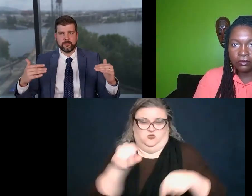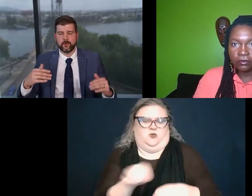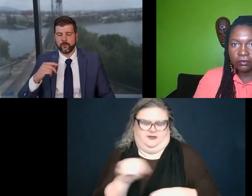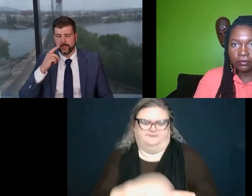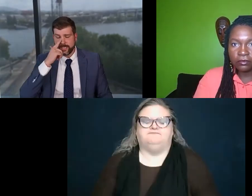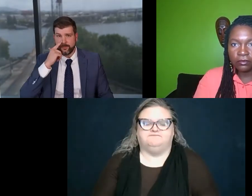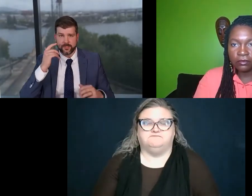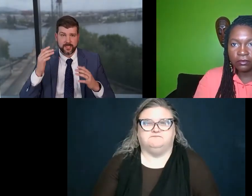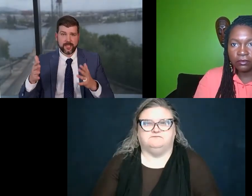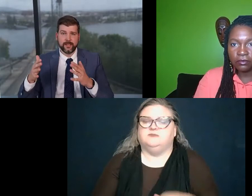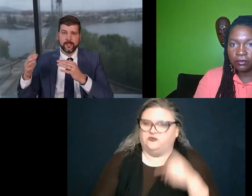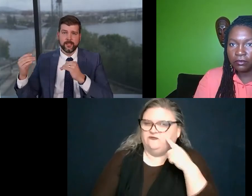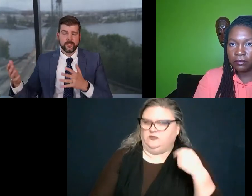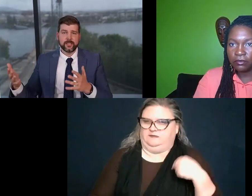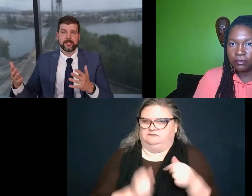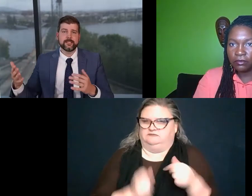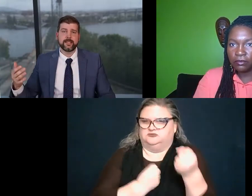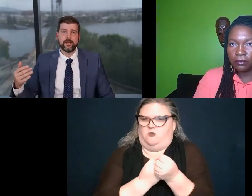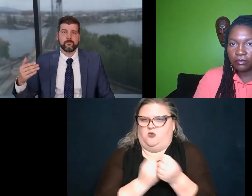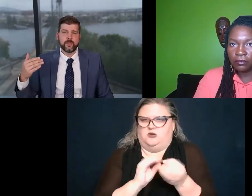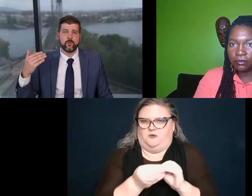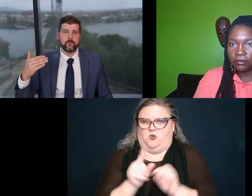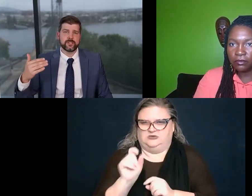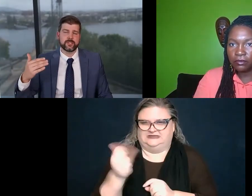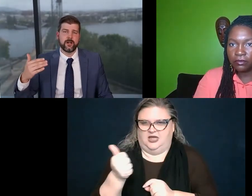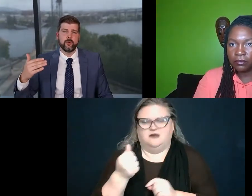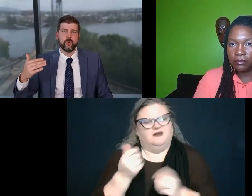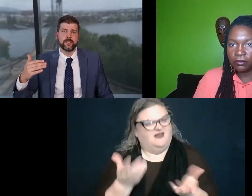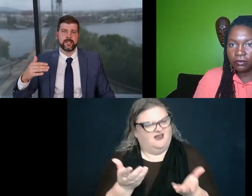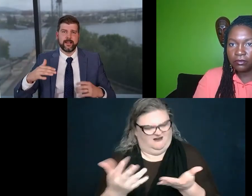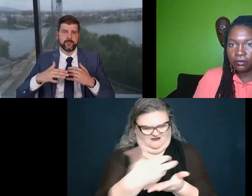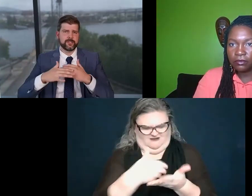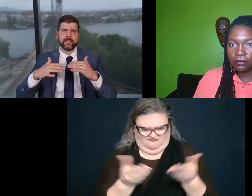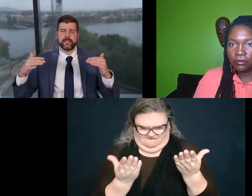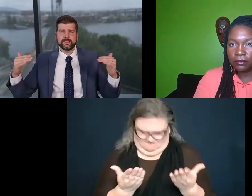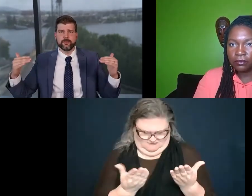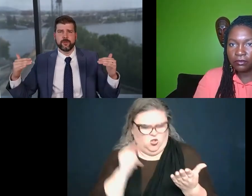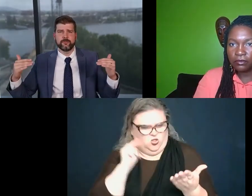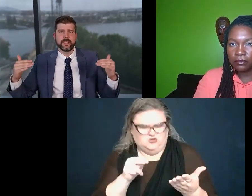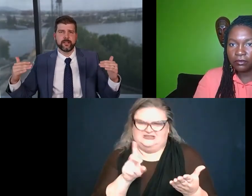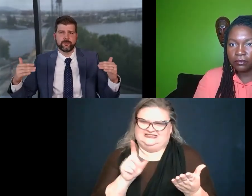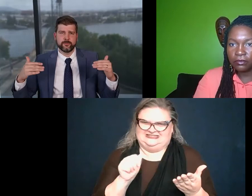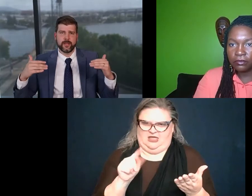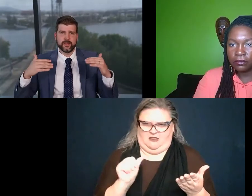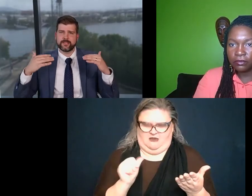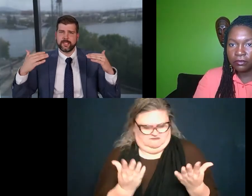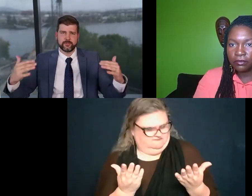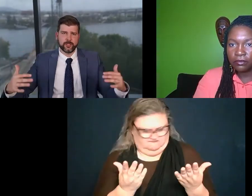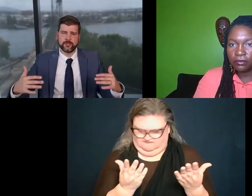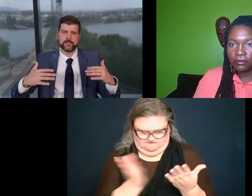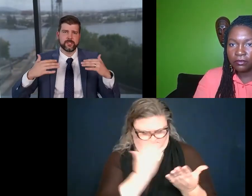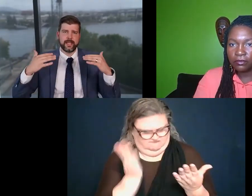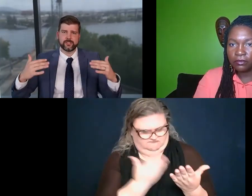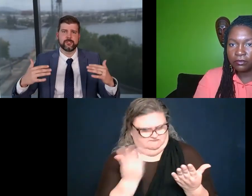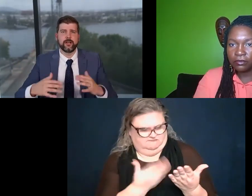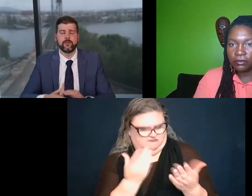to support 110 was, again, looking at the data. And what we saw was, after decades of data from SAMHSA,